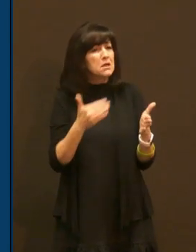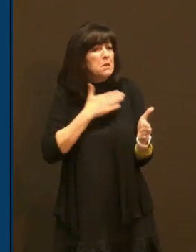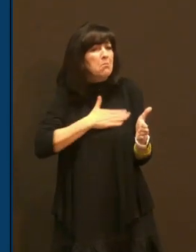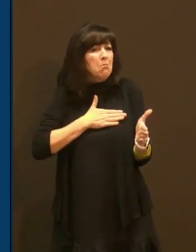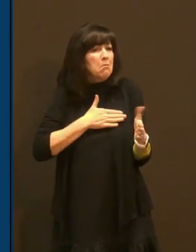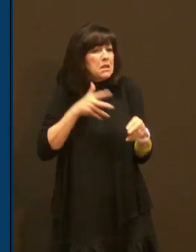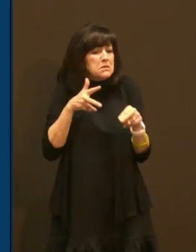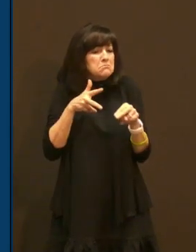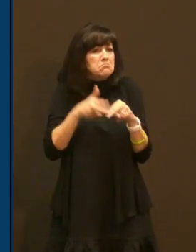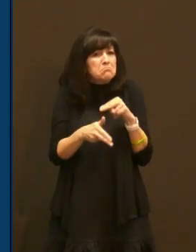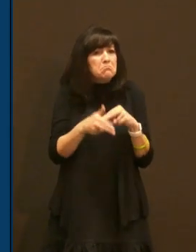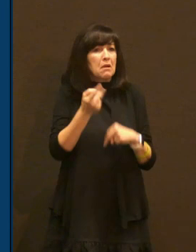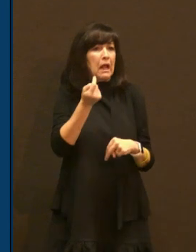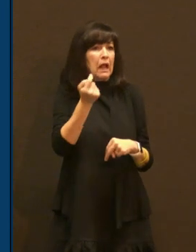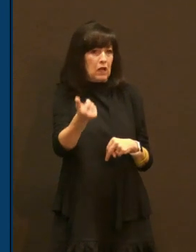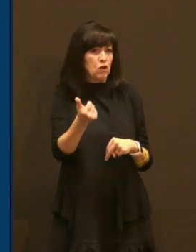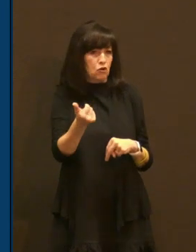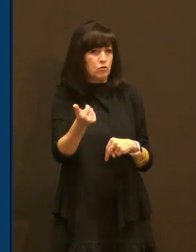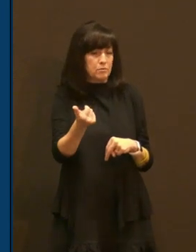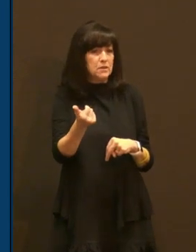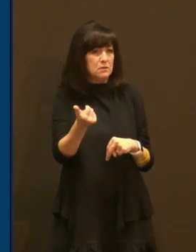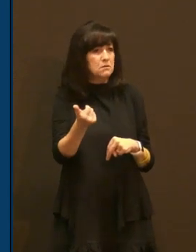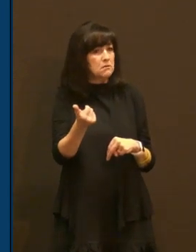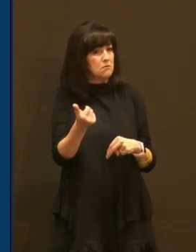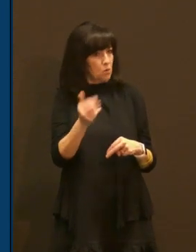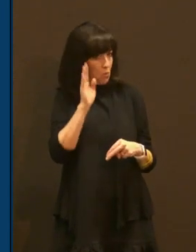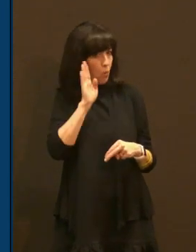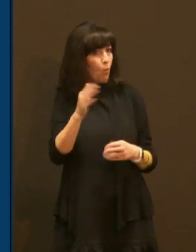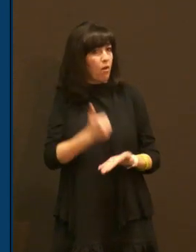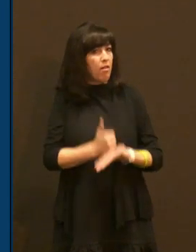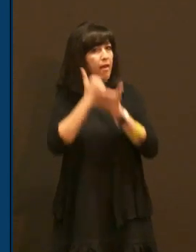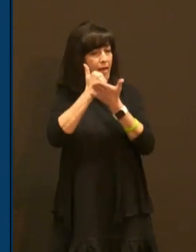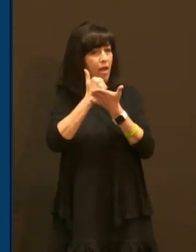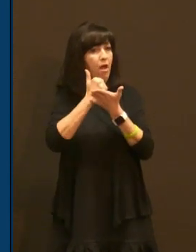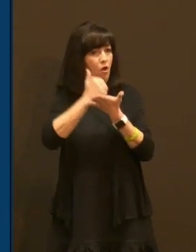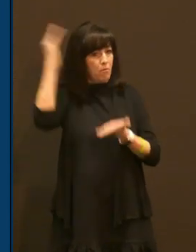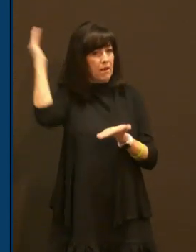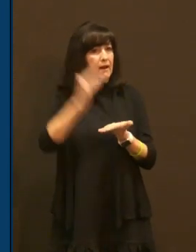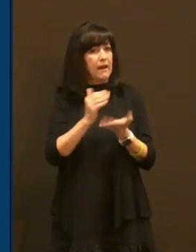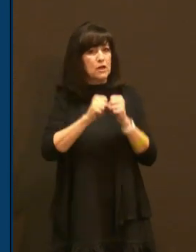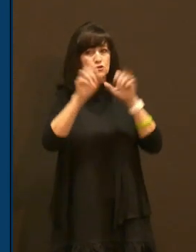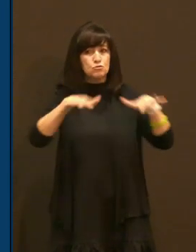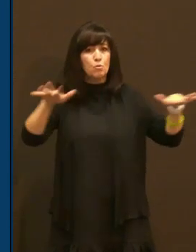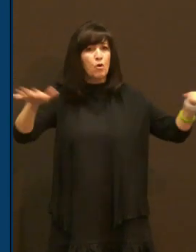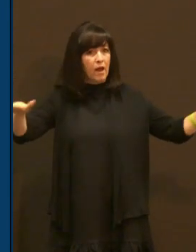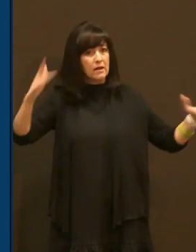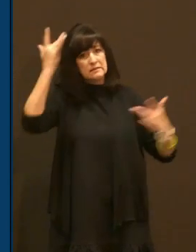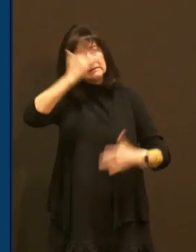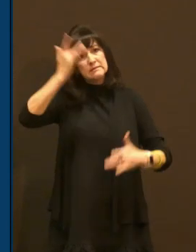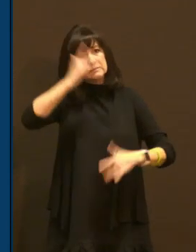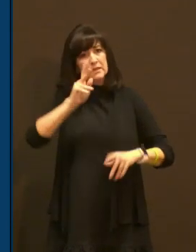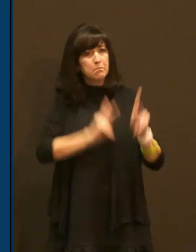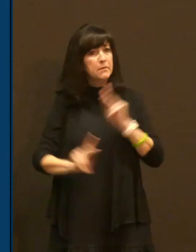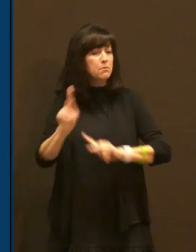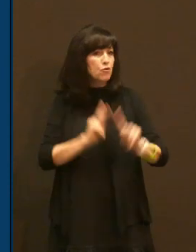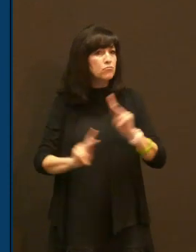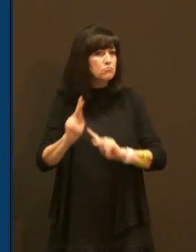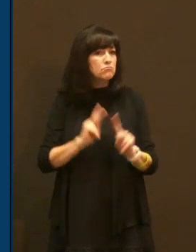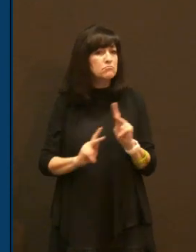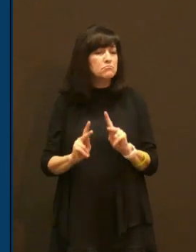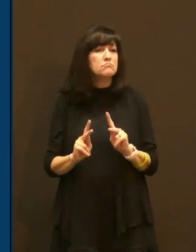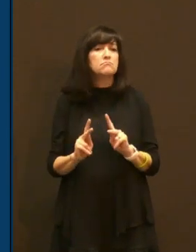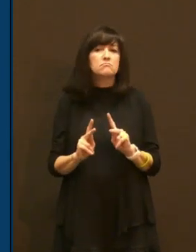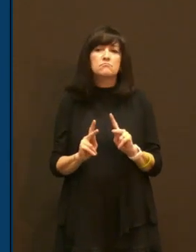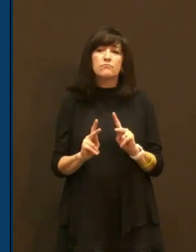that you need to keep and prevent the spread of the virus. And so starting